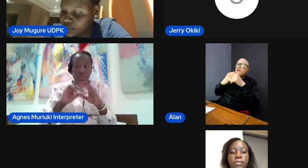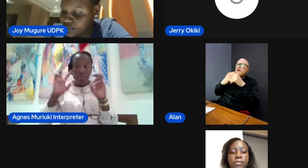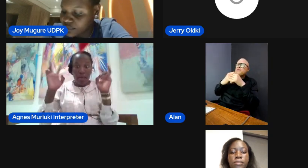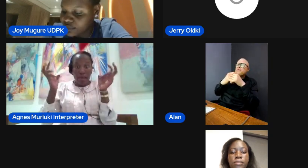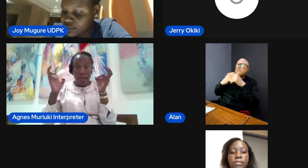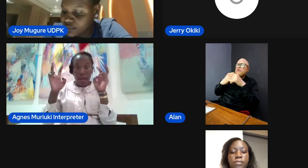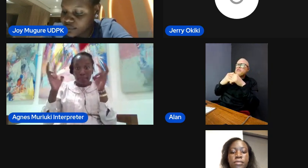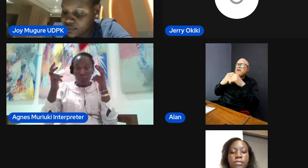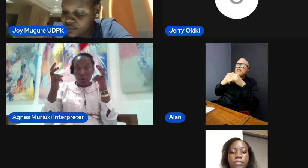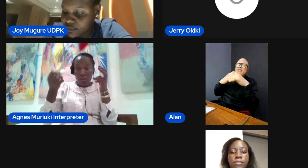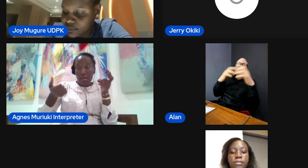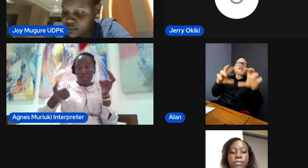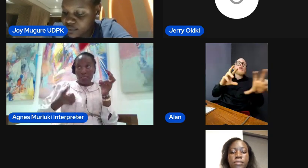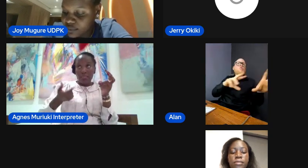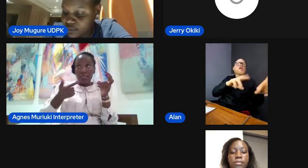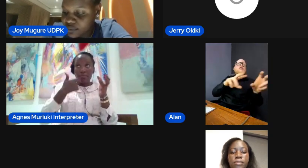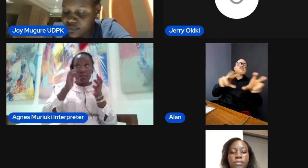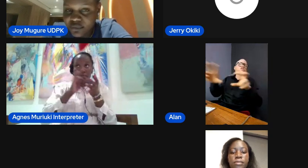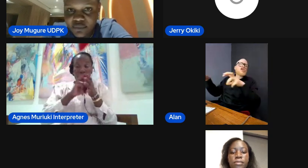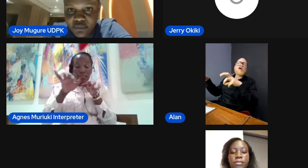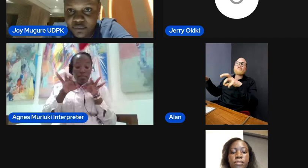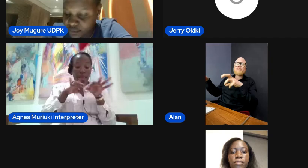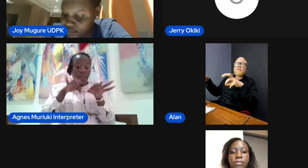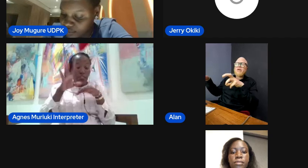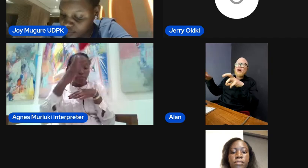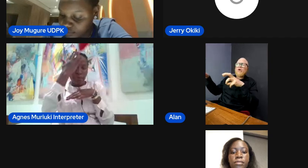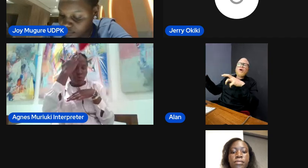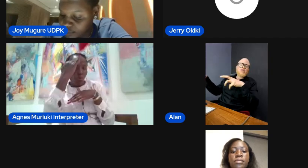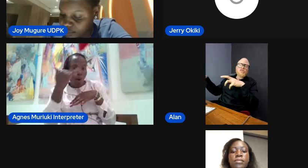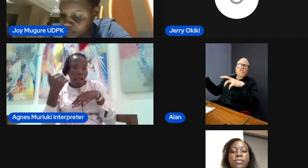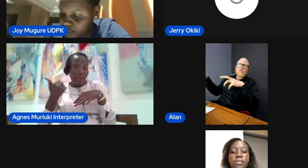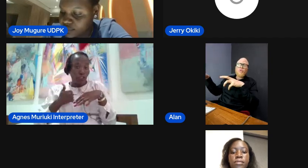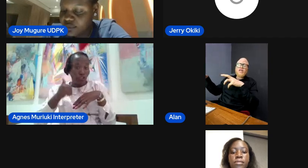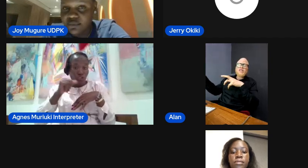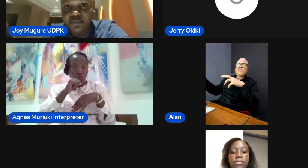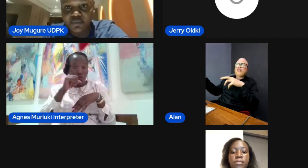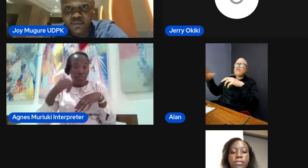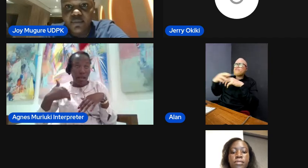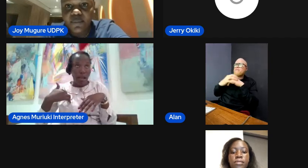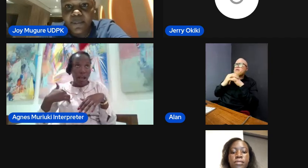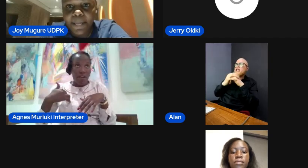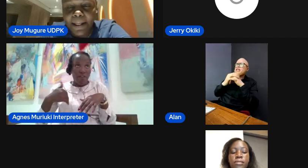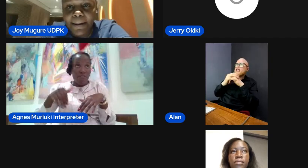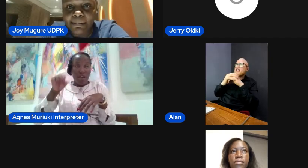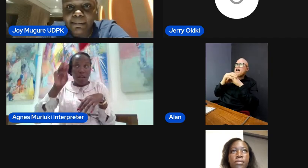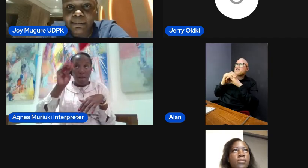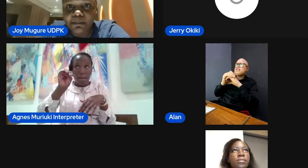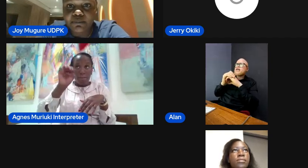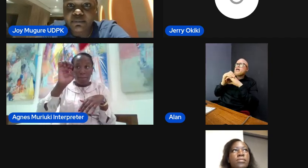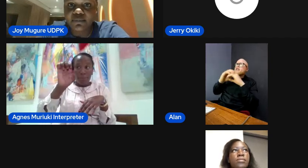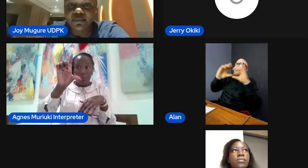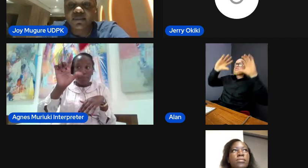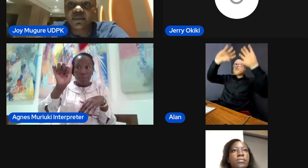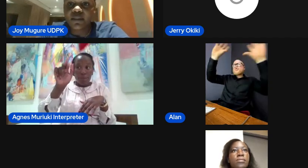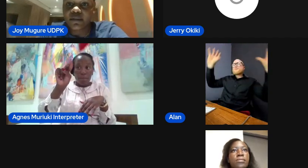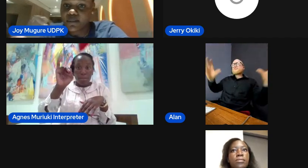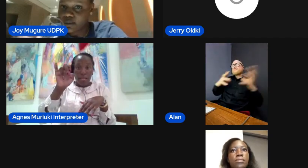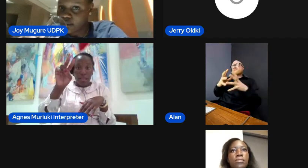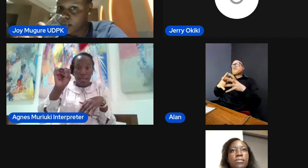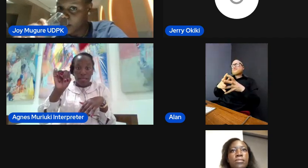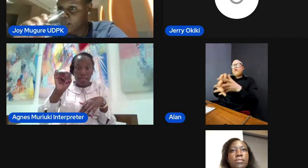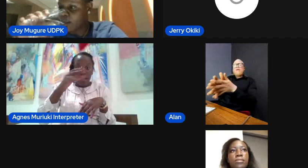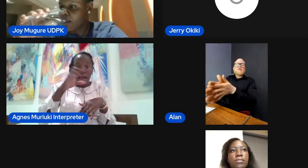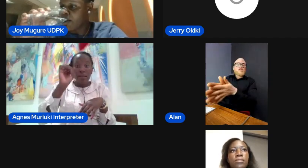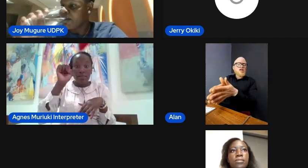able to explain exactly why doesn't she have why doesn't she have melanin. And yes, she used